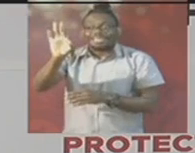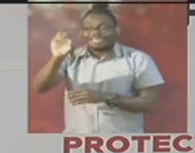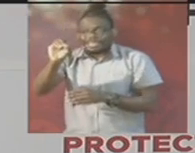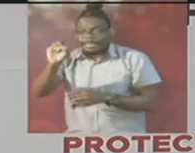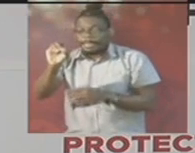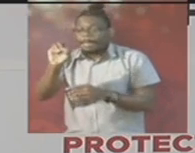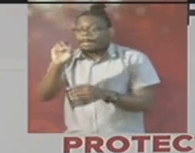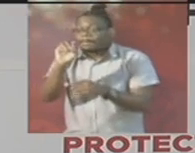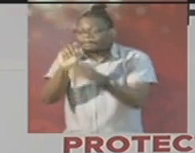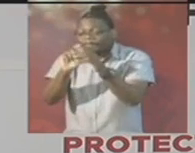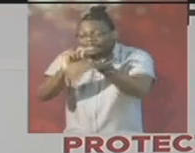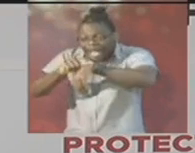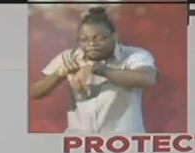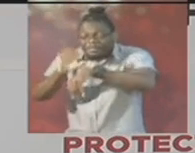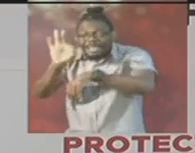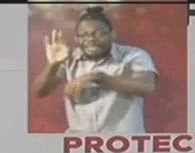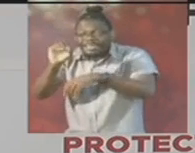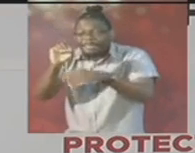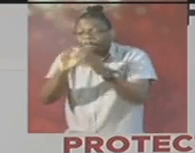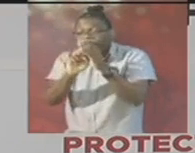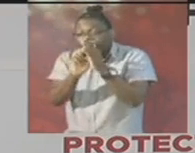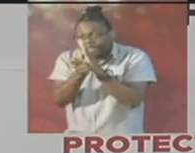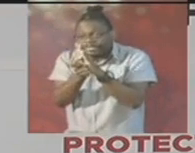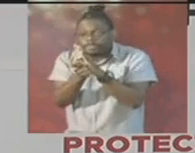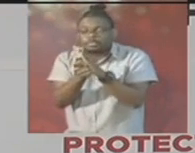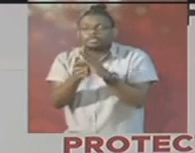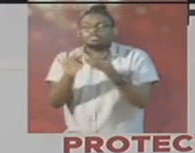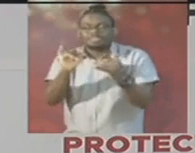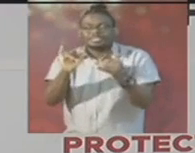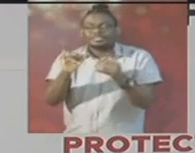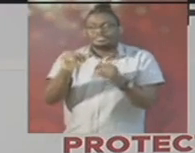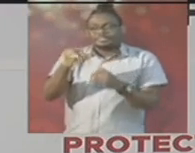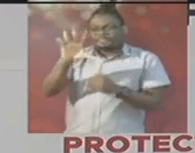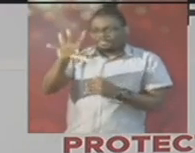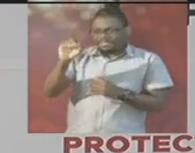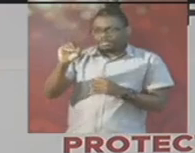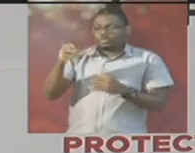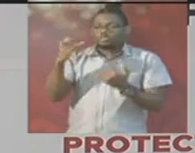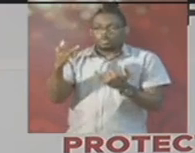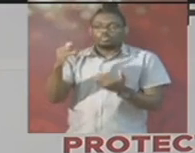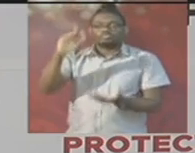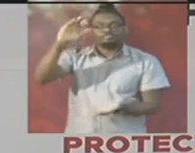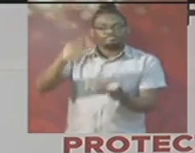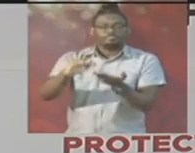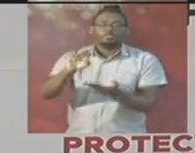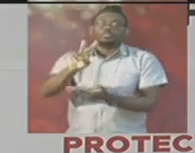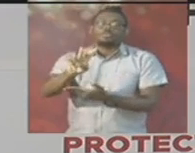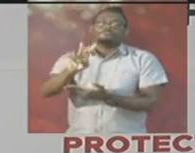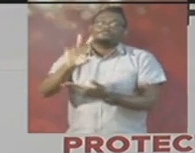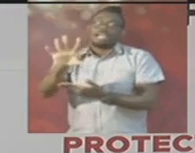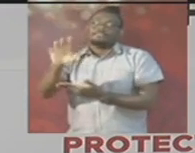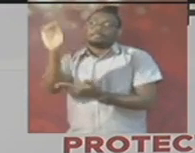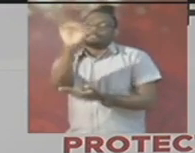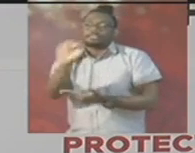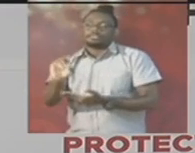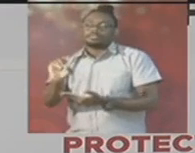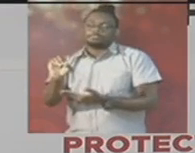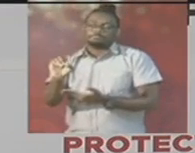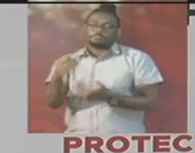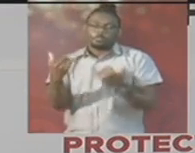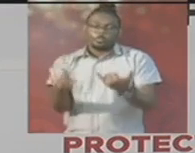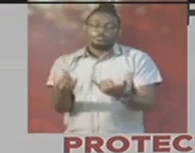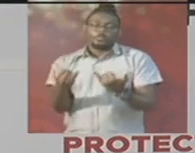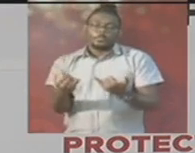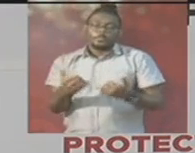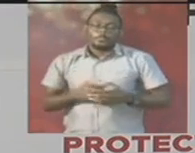are asking is that it be reduced from 50% to 25%. In making this adjustment to